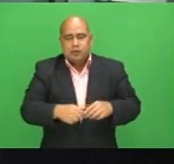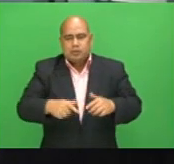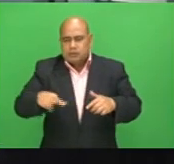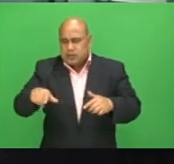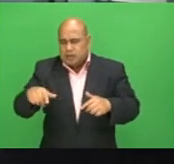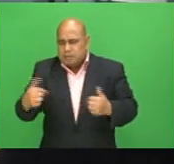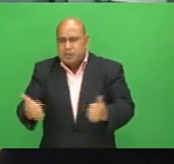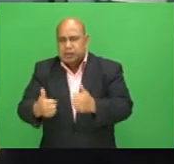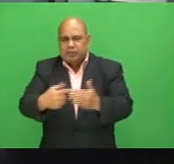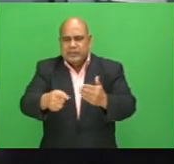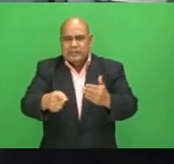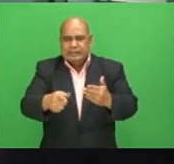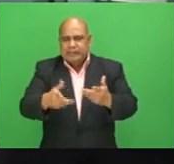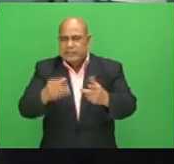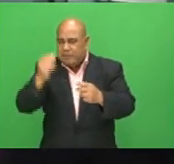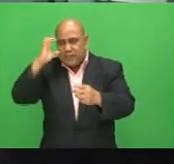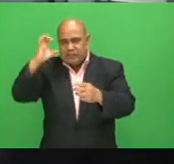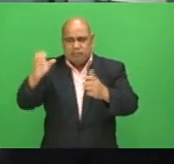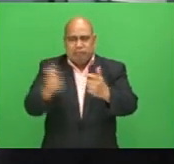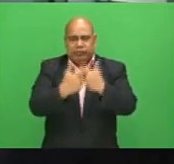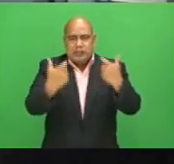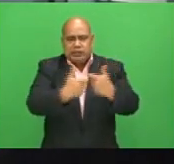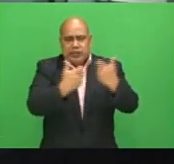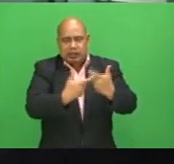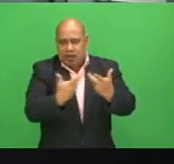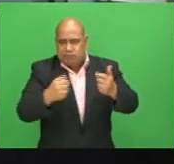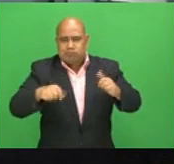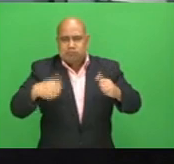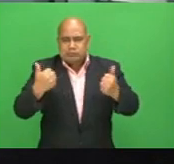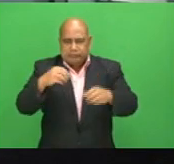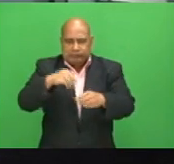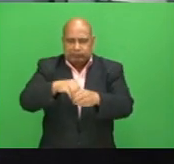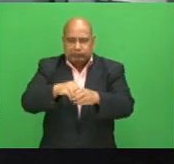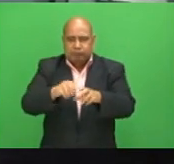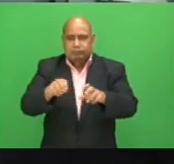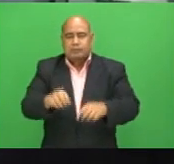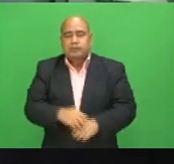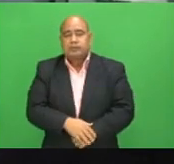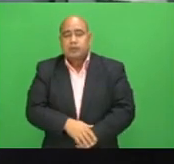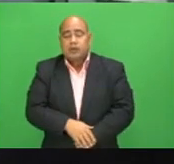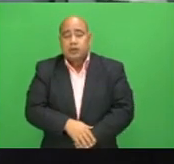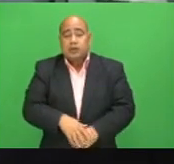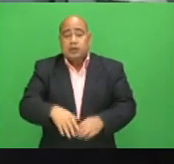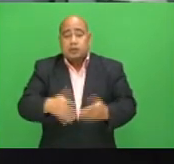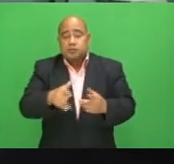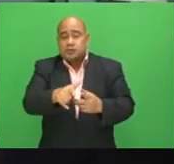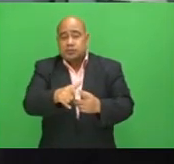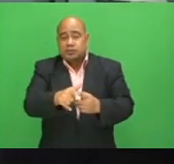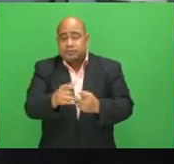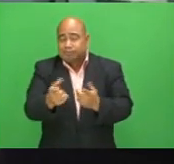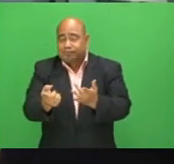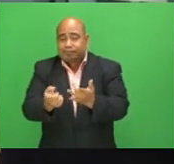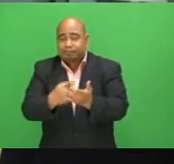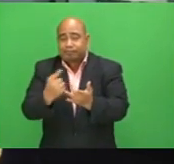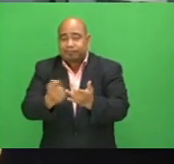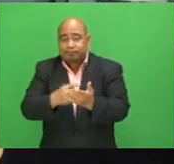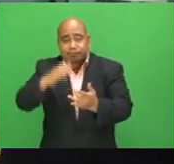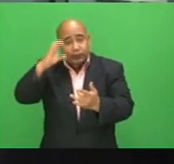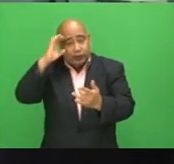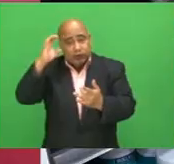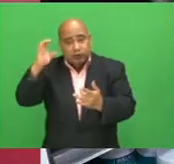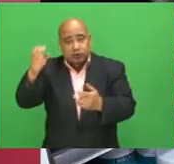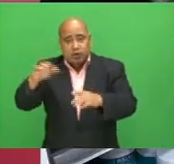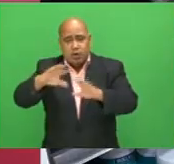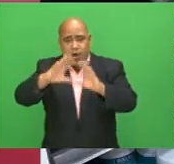the issues around freight and also the issues because some of the important countries for making drugs were on lockdowns for particular